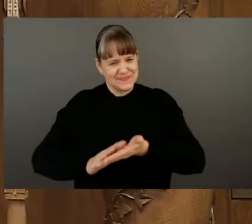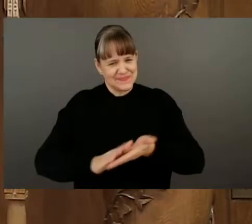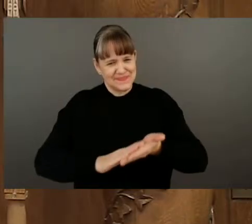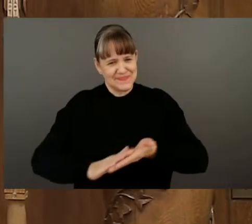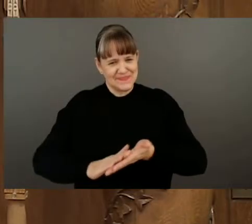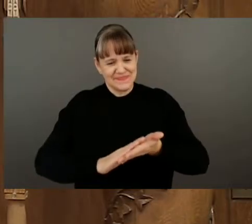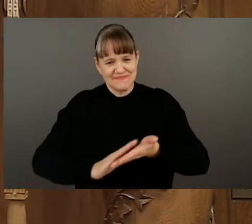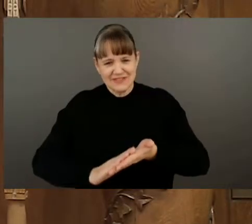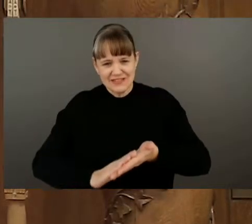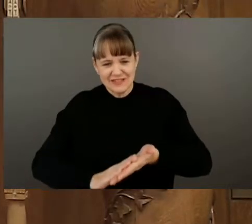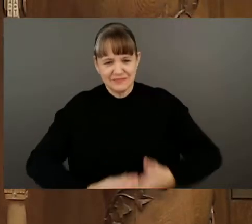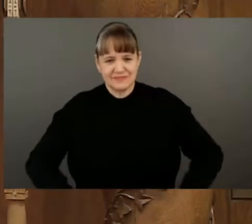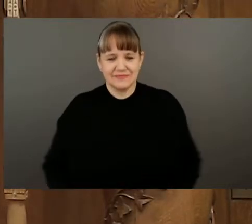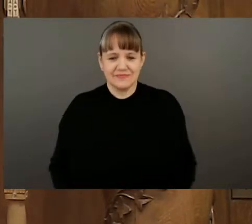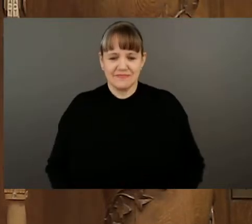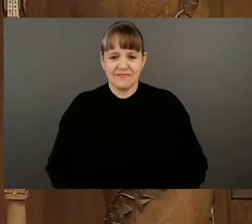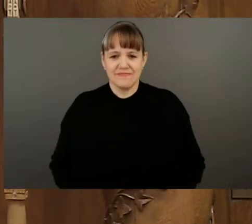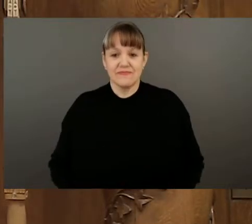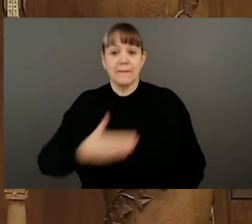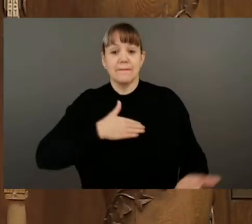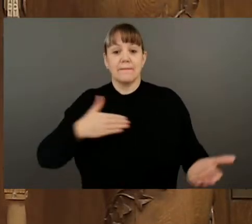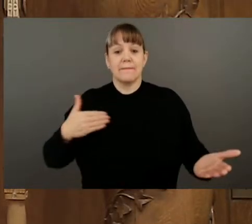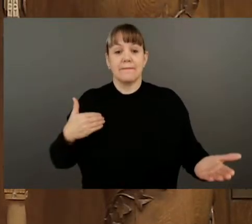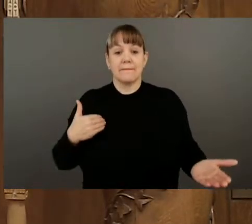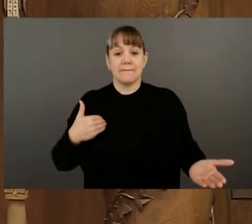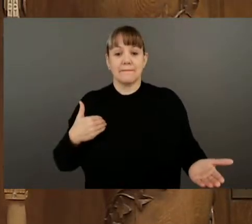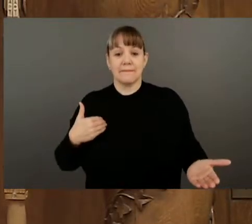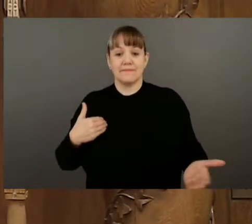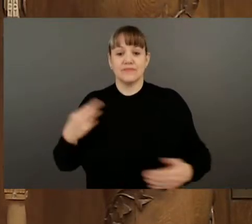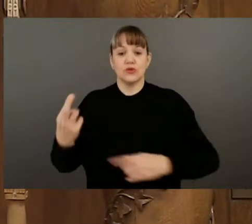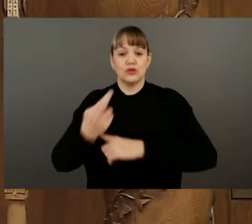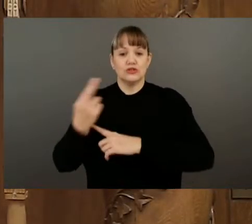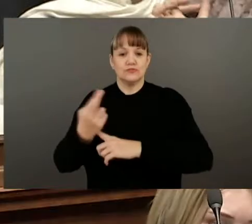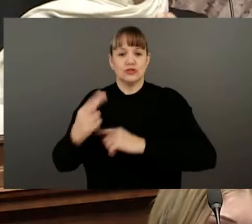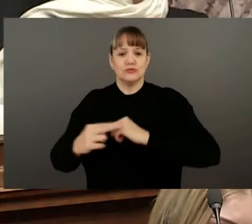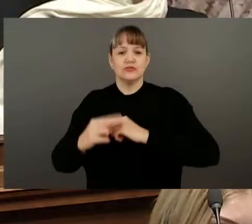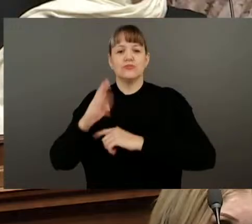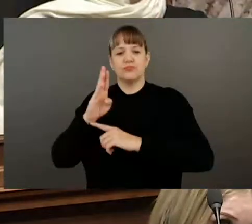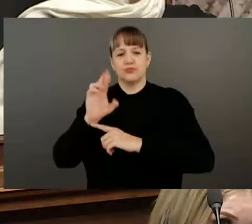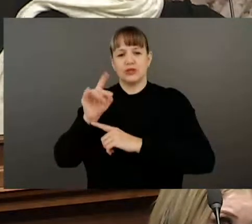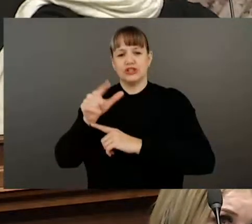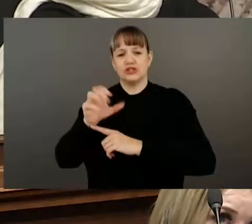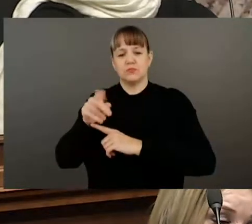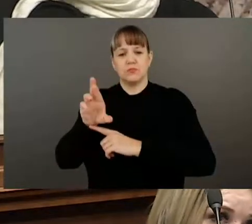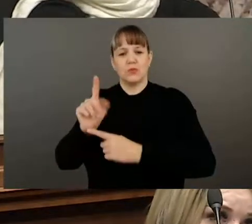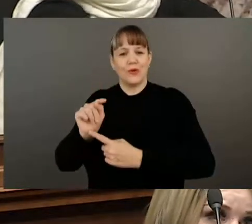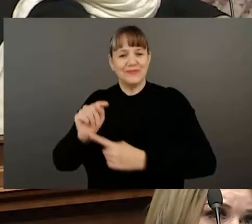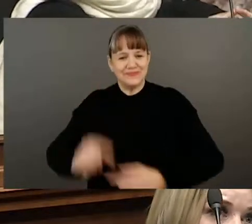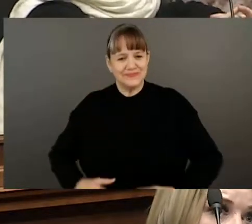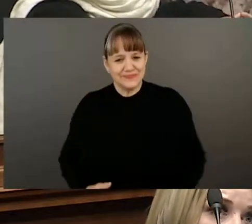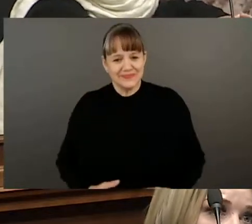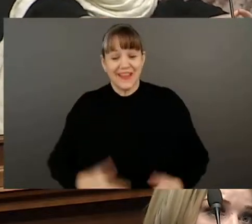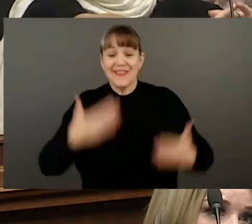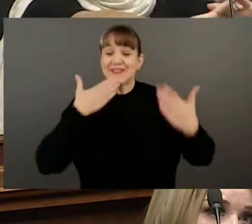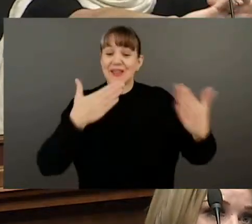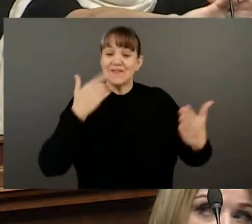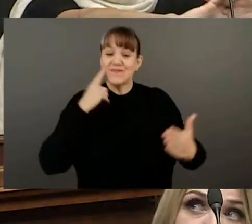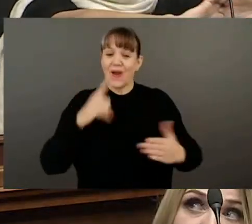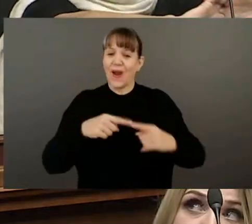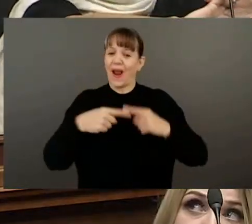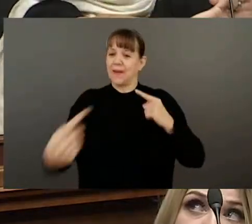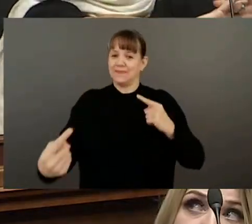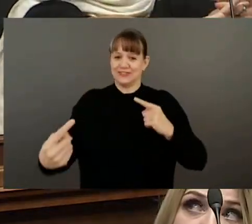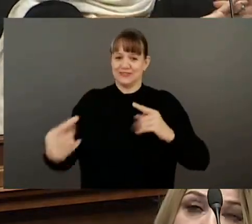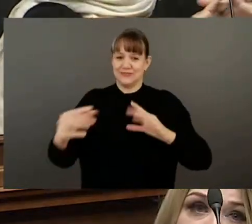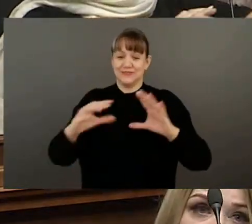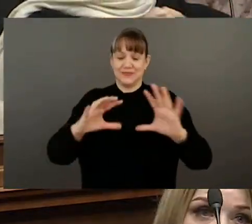Member for Richmond Bridgeport. Thank you, Mr. Speaker. On behalf of the official opposition party and as the critic for